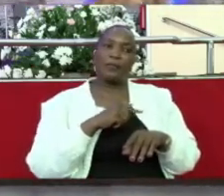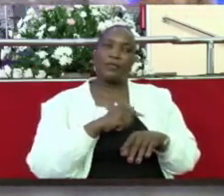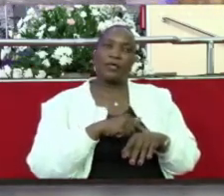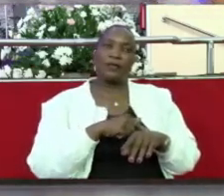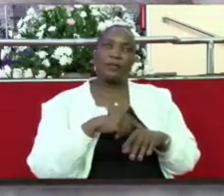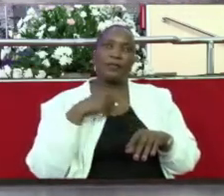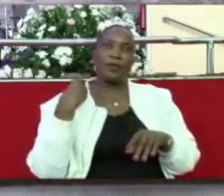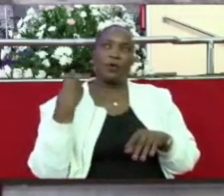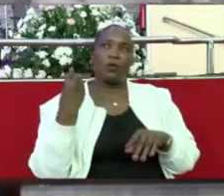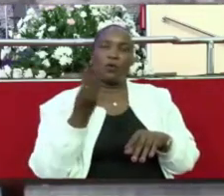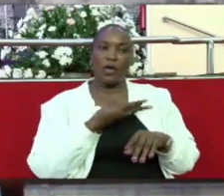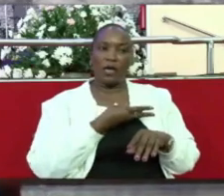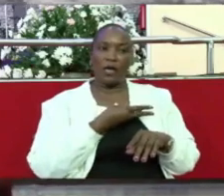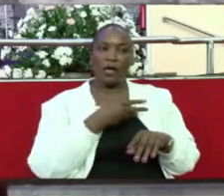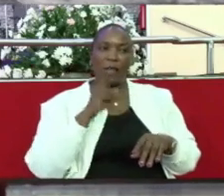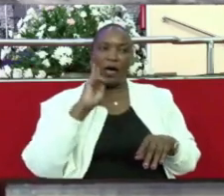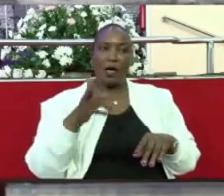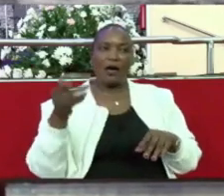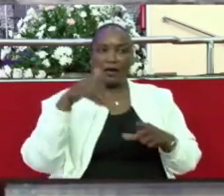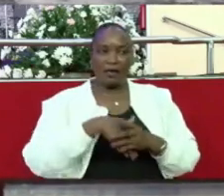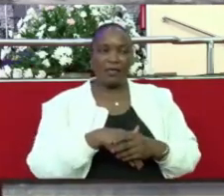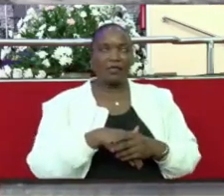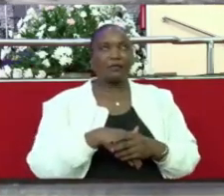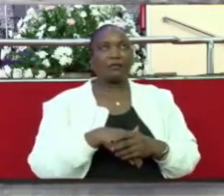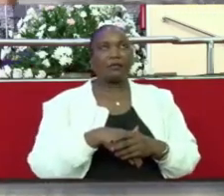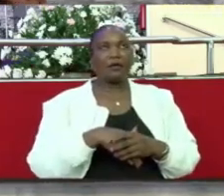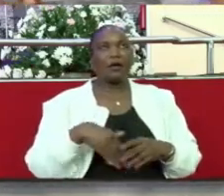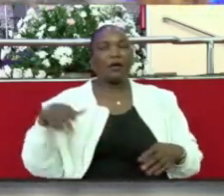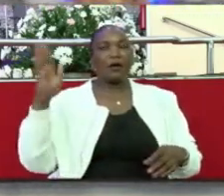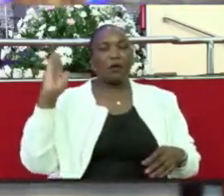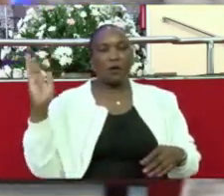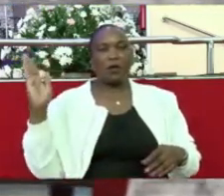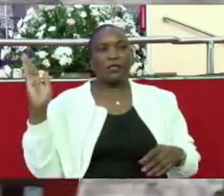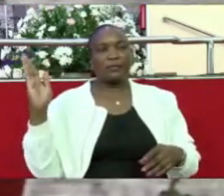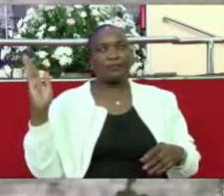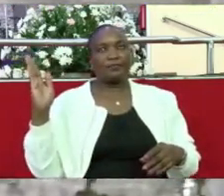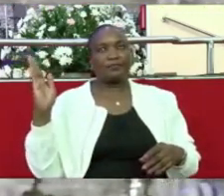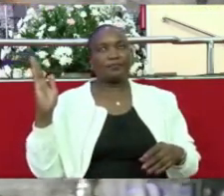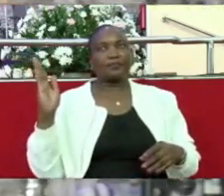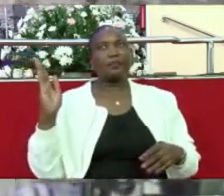Spirit. And the work of grace to cause us to be smoothened.